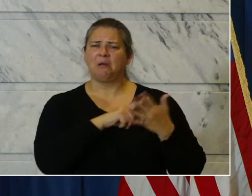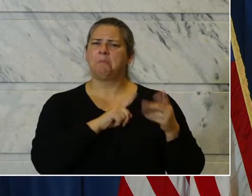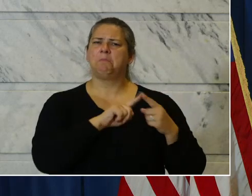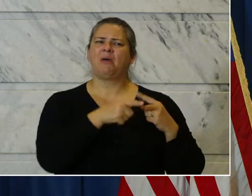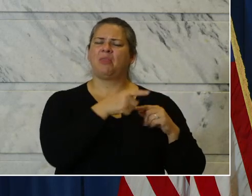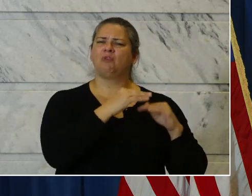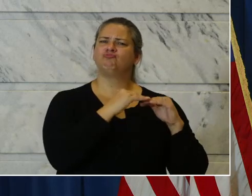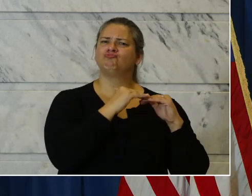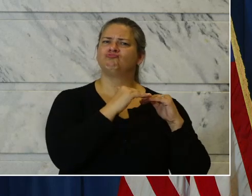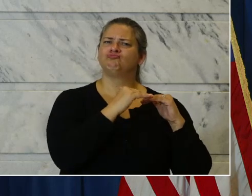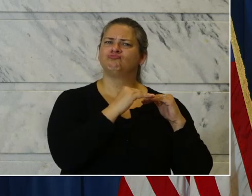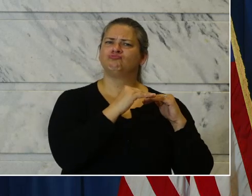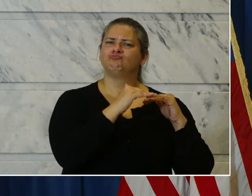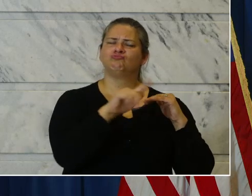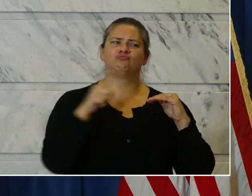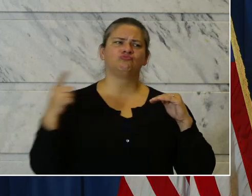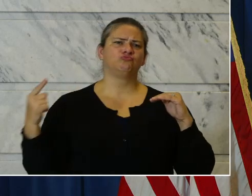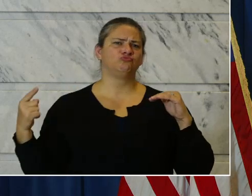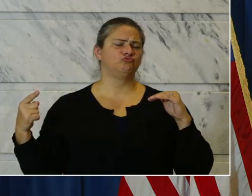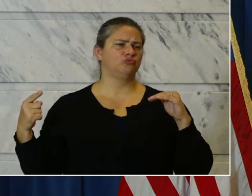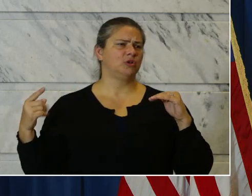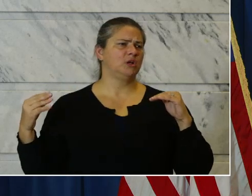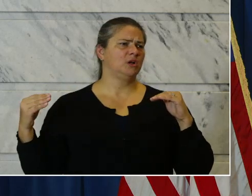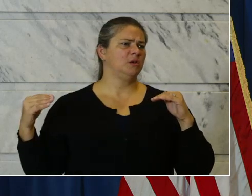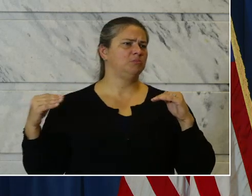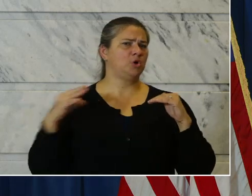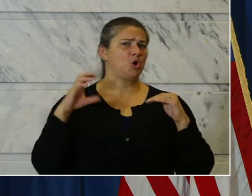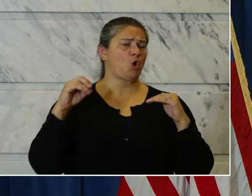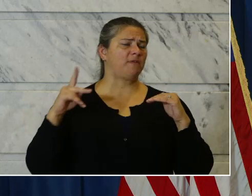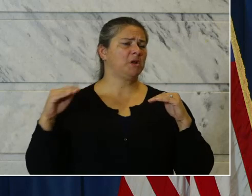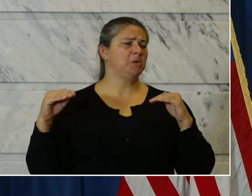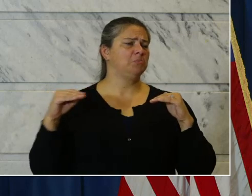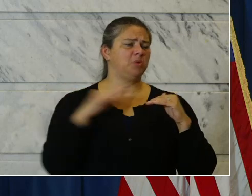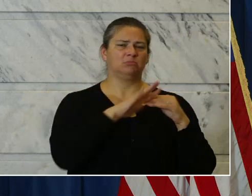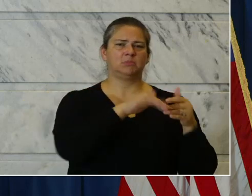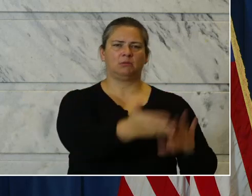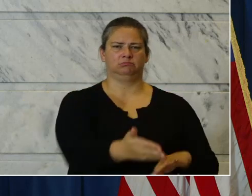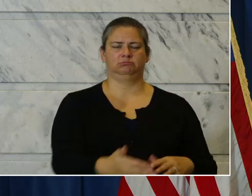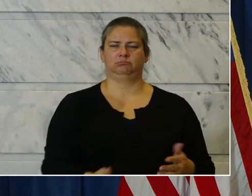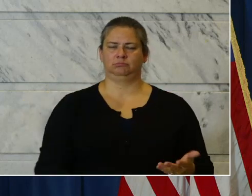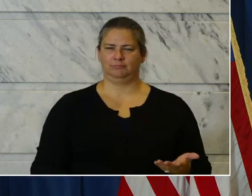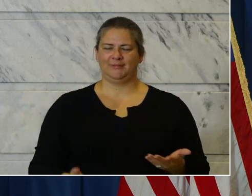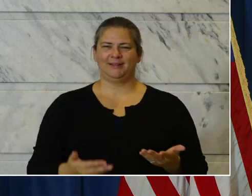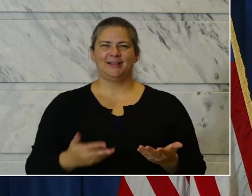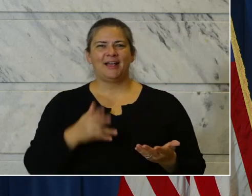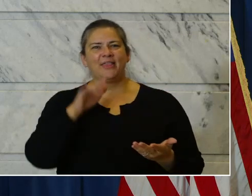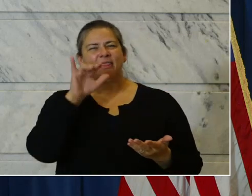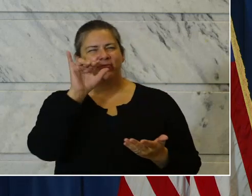And we can't continue to let that happen. And it seems in other instances when something like that's come along,